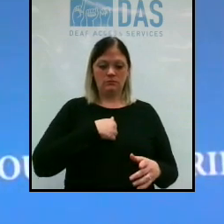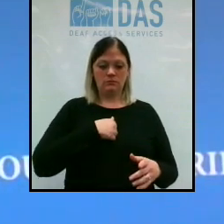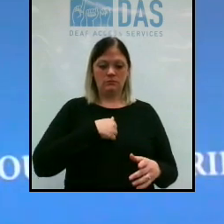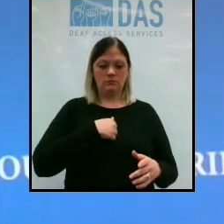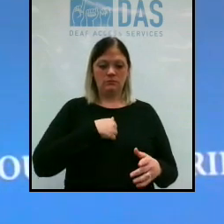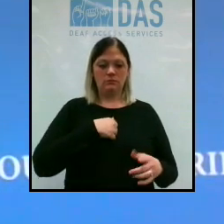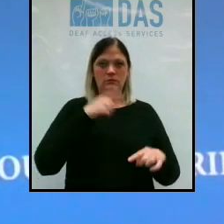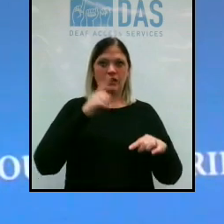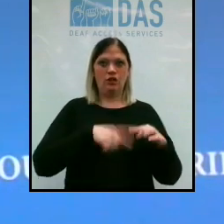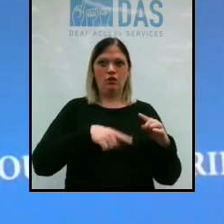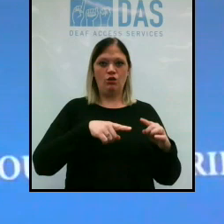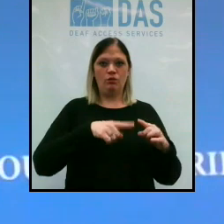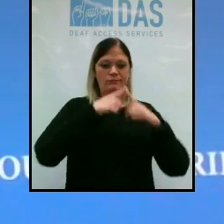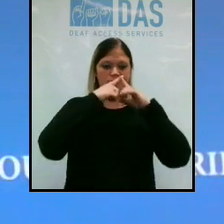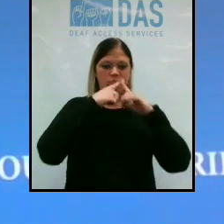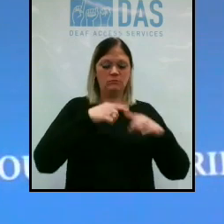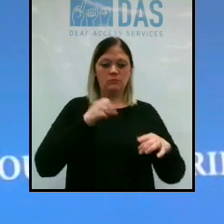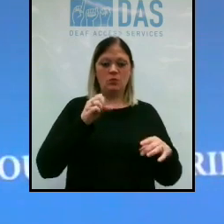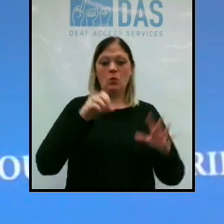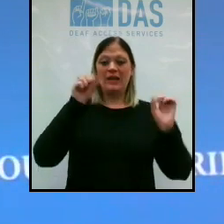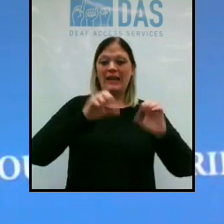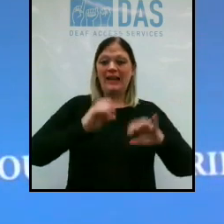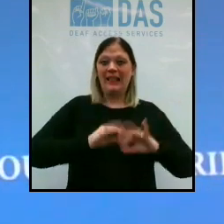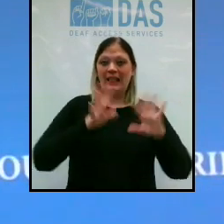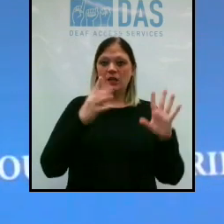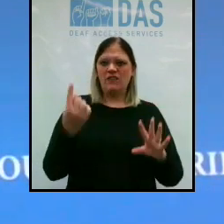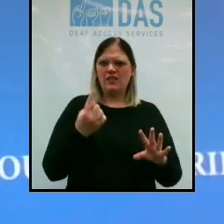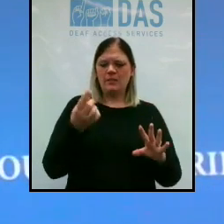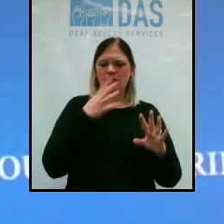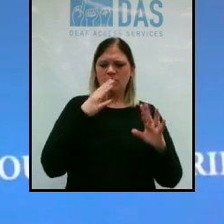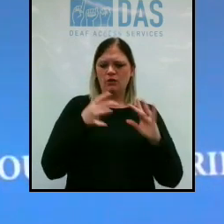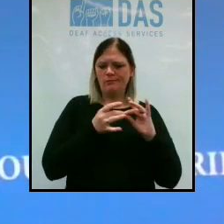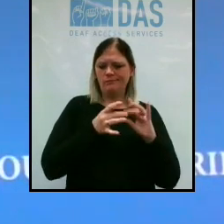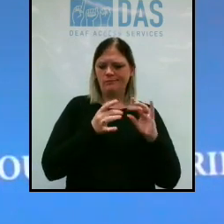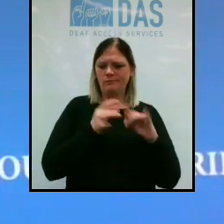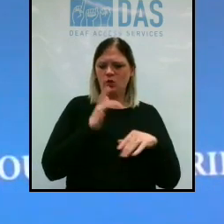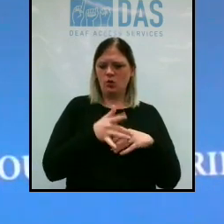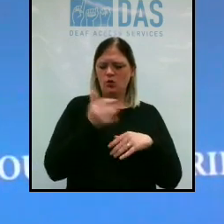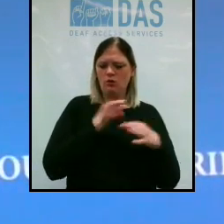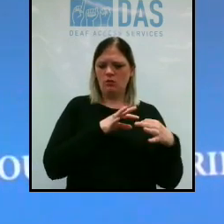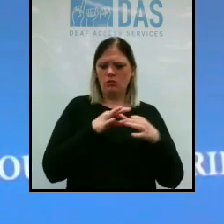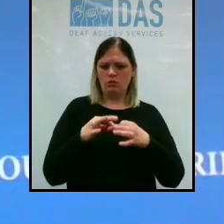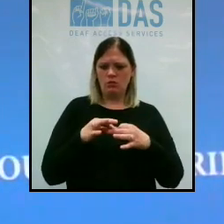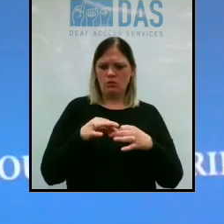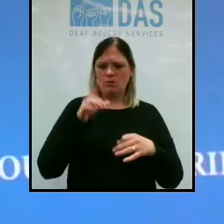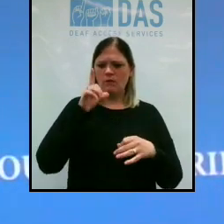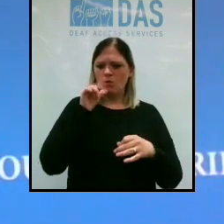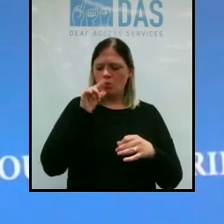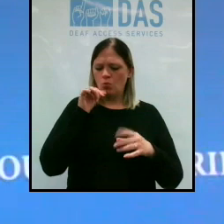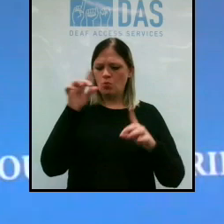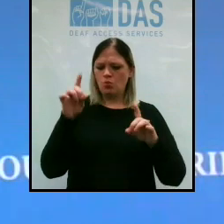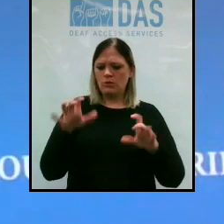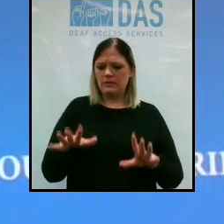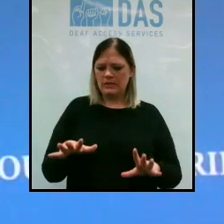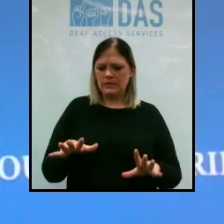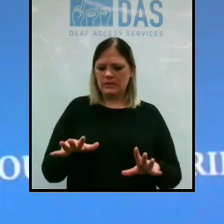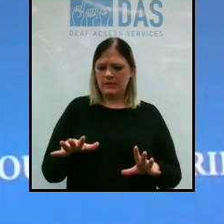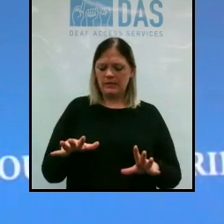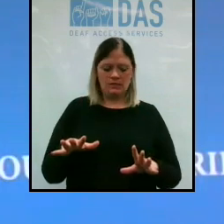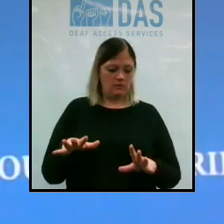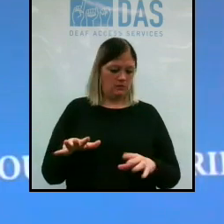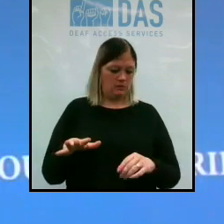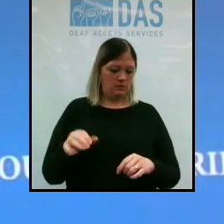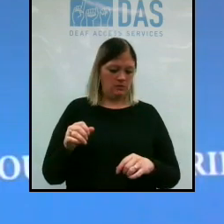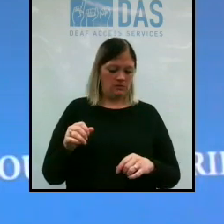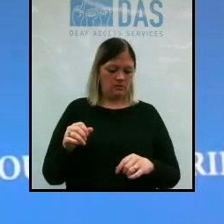But could I just clarify something that you may have said earlier in terms of trying to boost testing? Are you